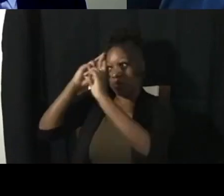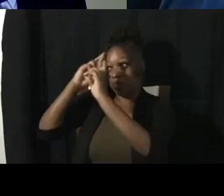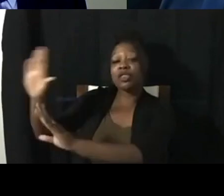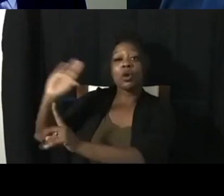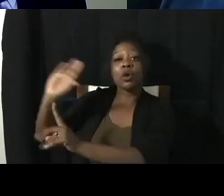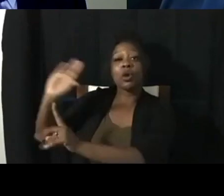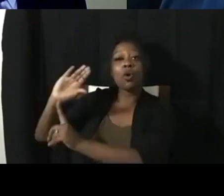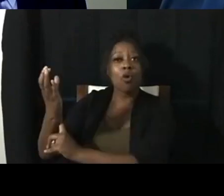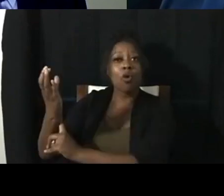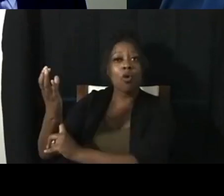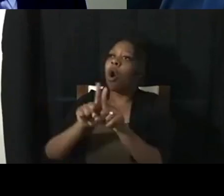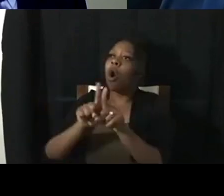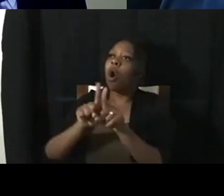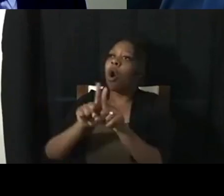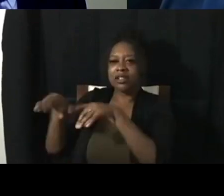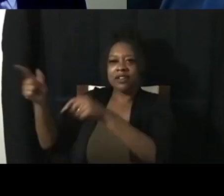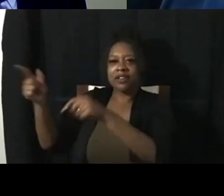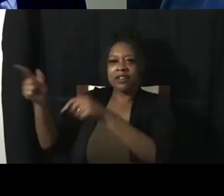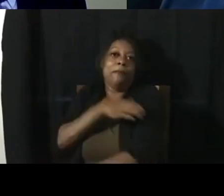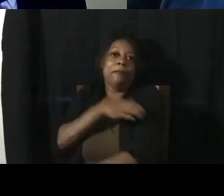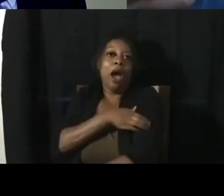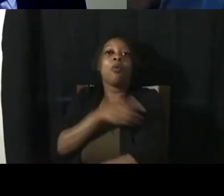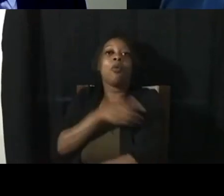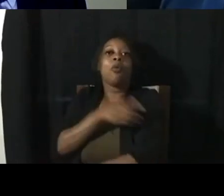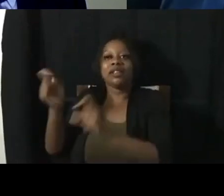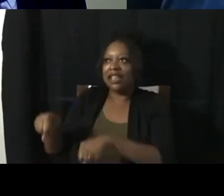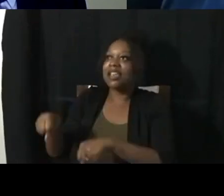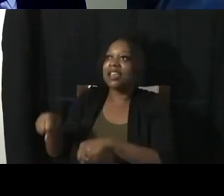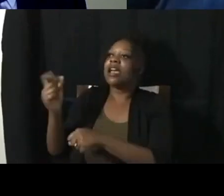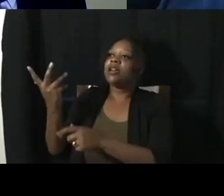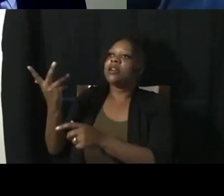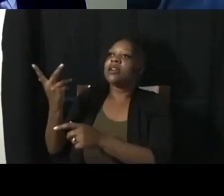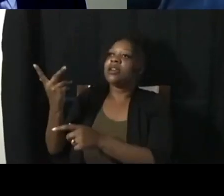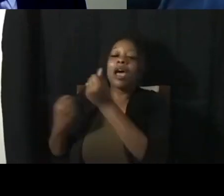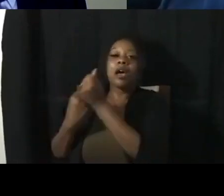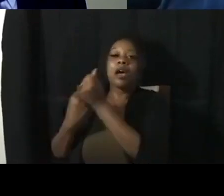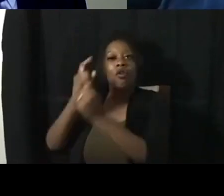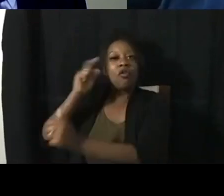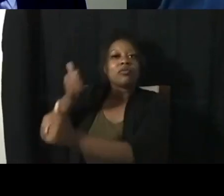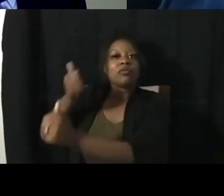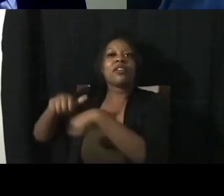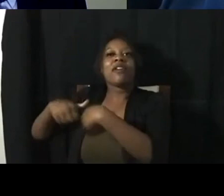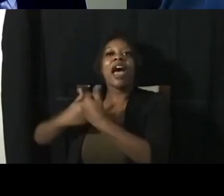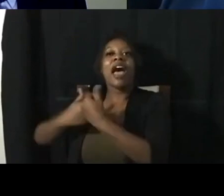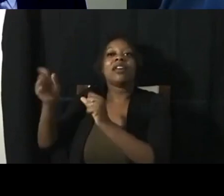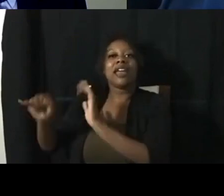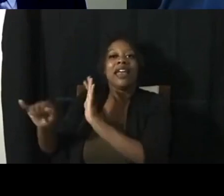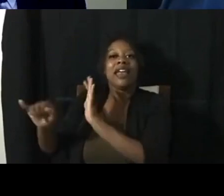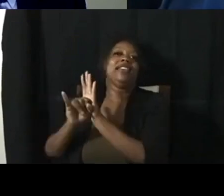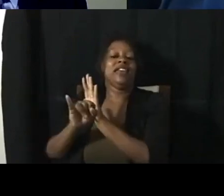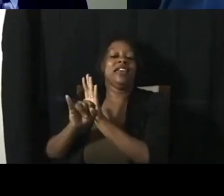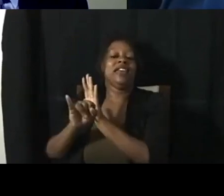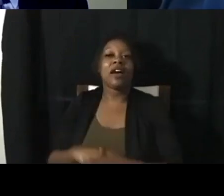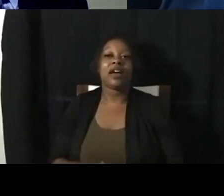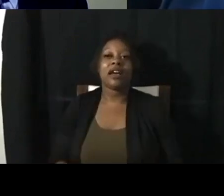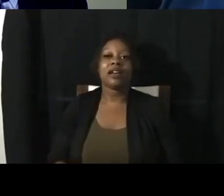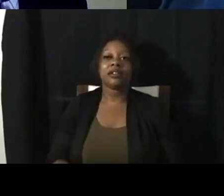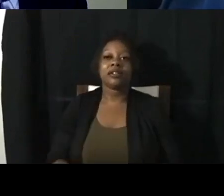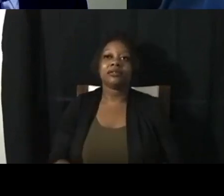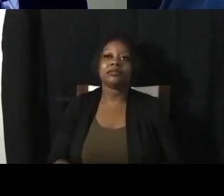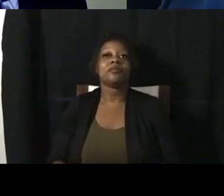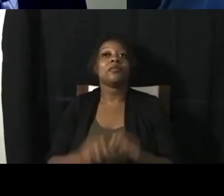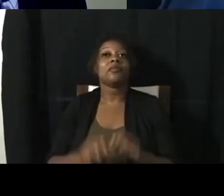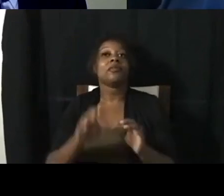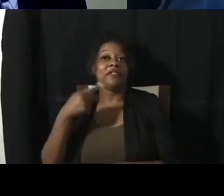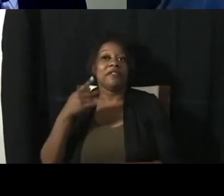lead within their own communities by first understanding how they might be identifying in the first place. Perfect. All right. And I wish we had more time,